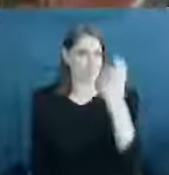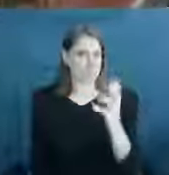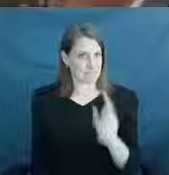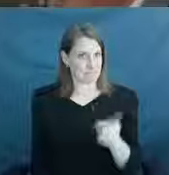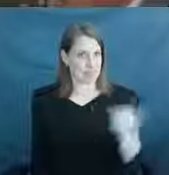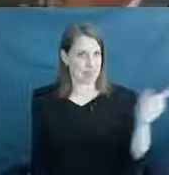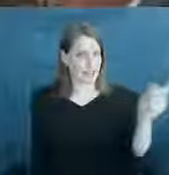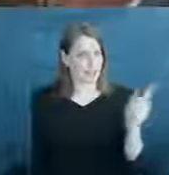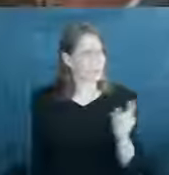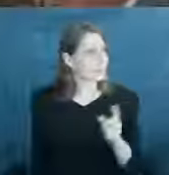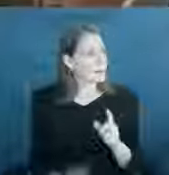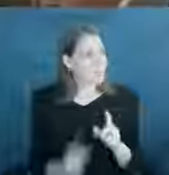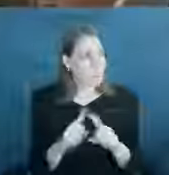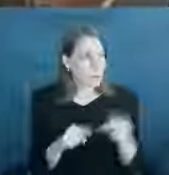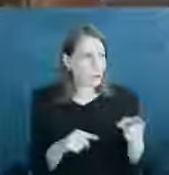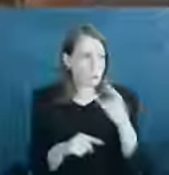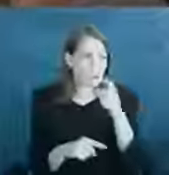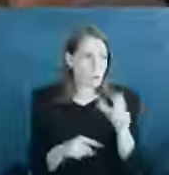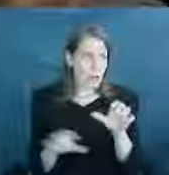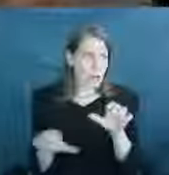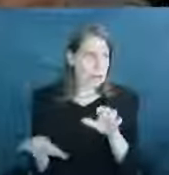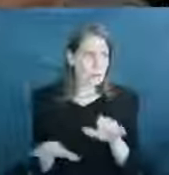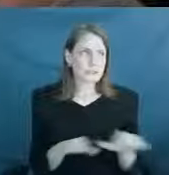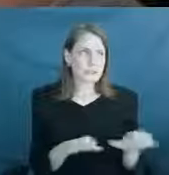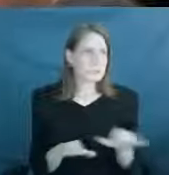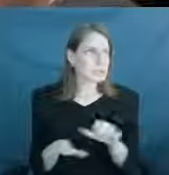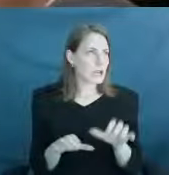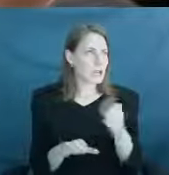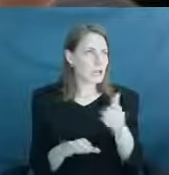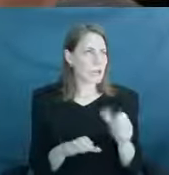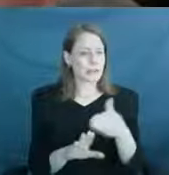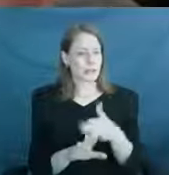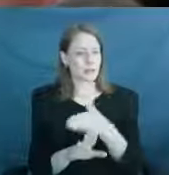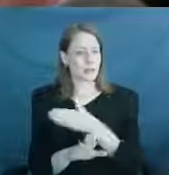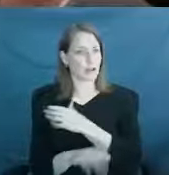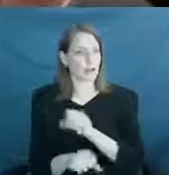see? And Josh? You're getting snappy with them.